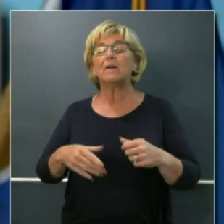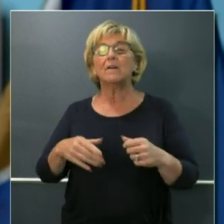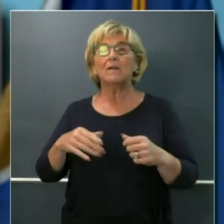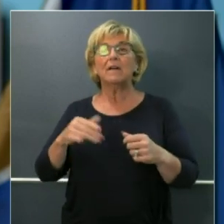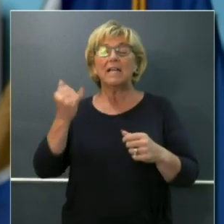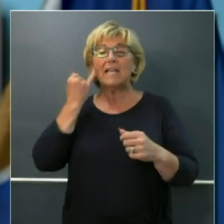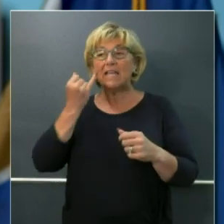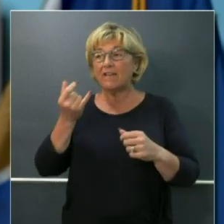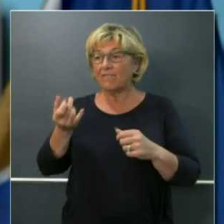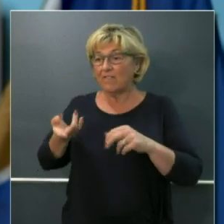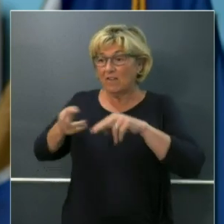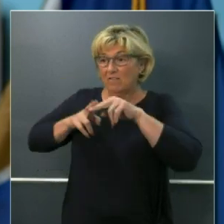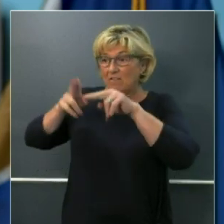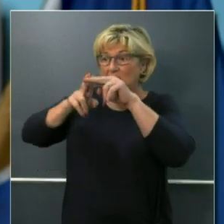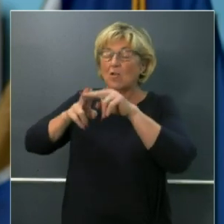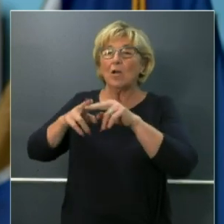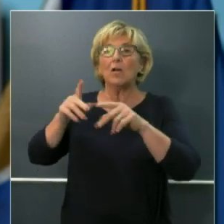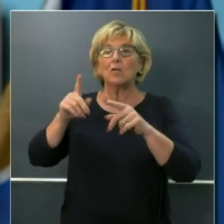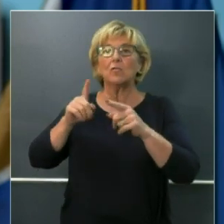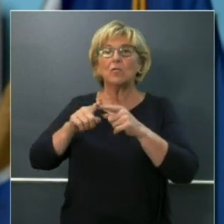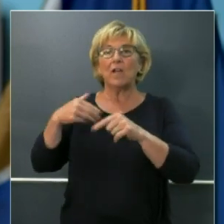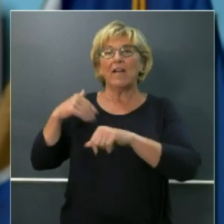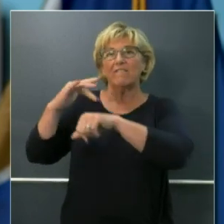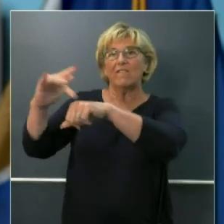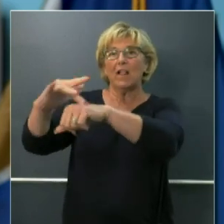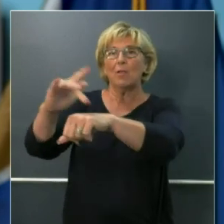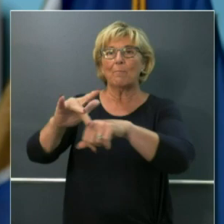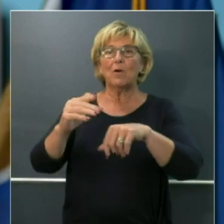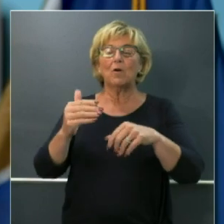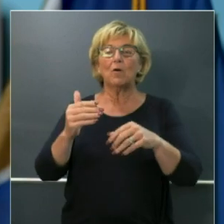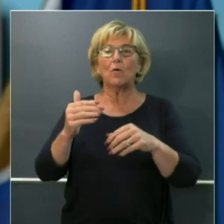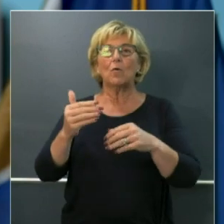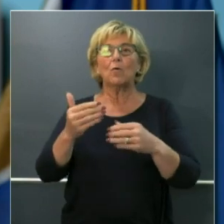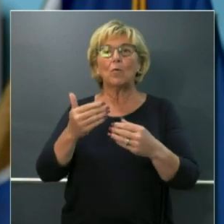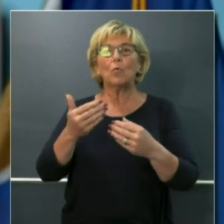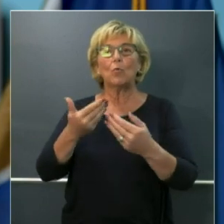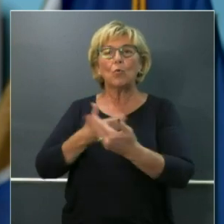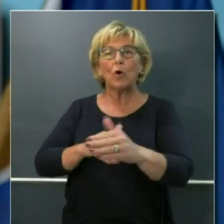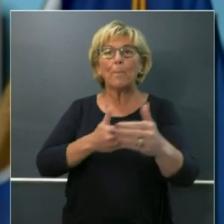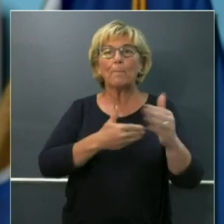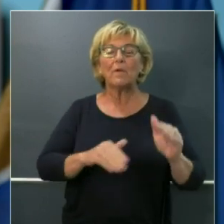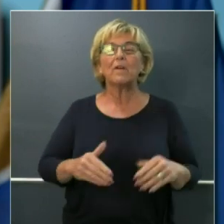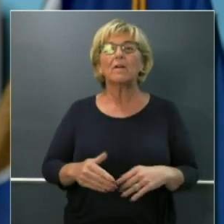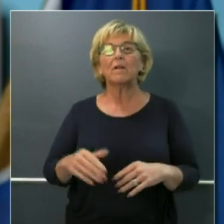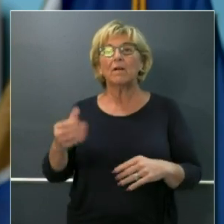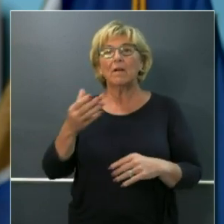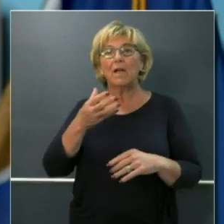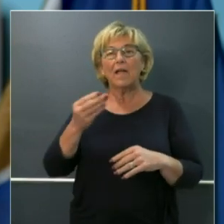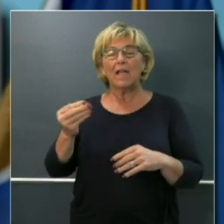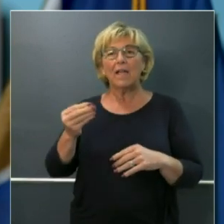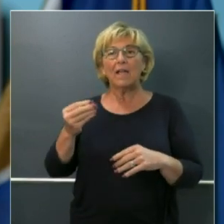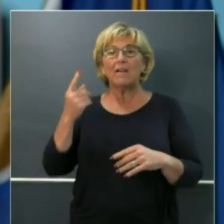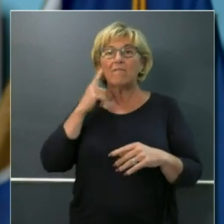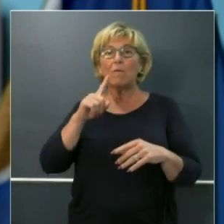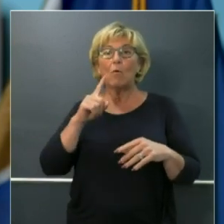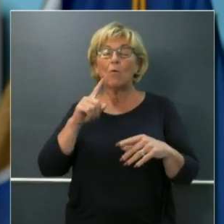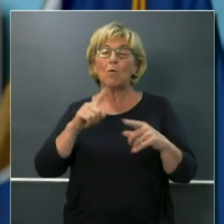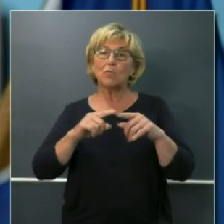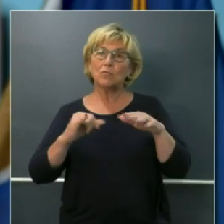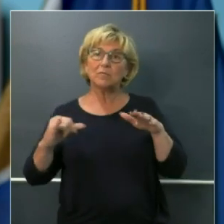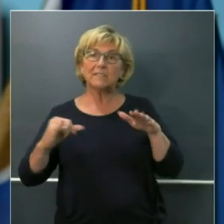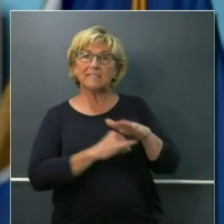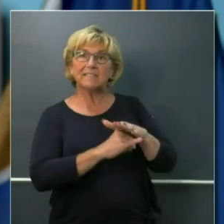surge, if necessary, to address any increase in hospitalization, increase in need for isolation of